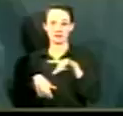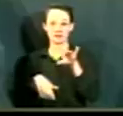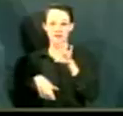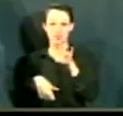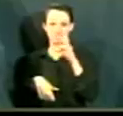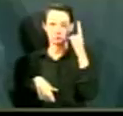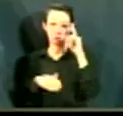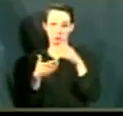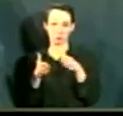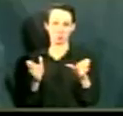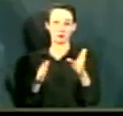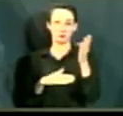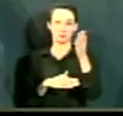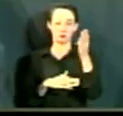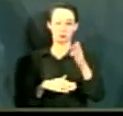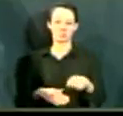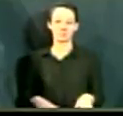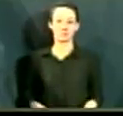public forum.